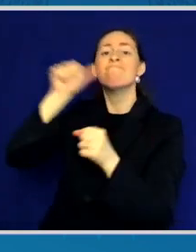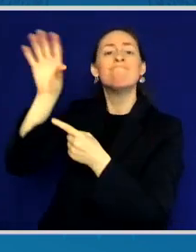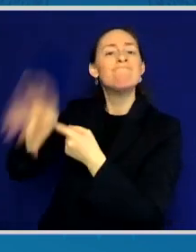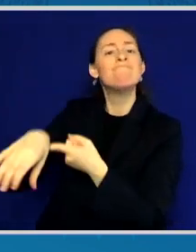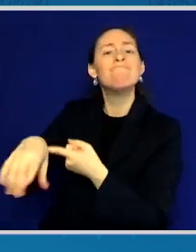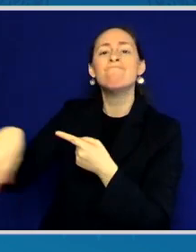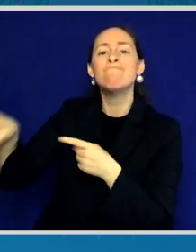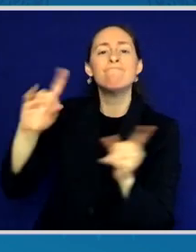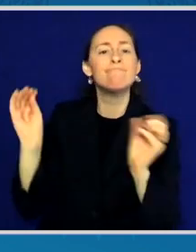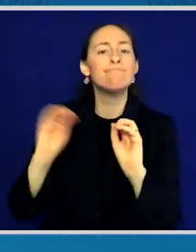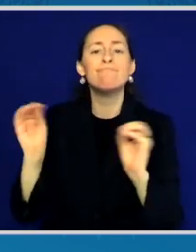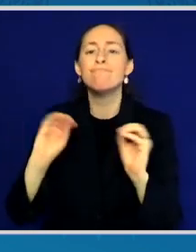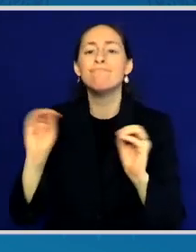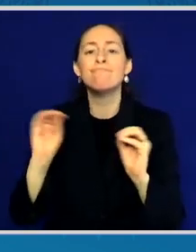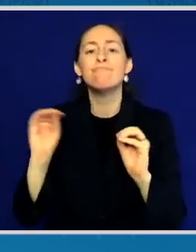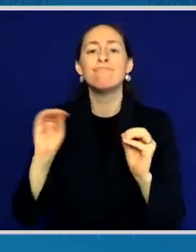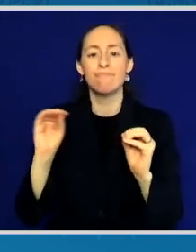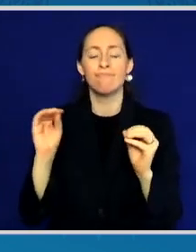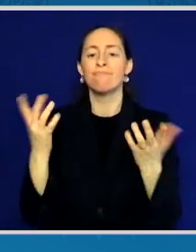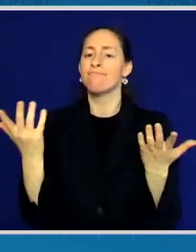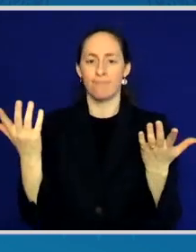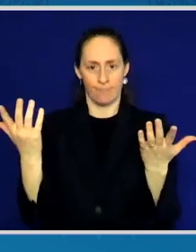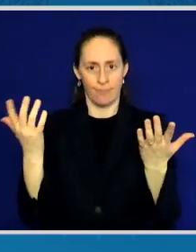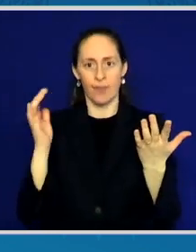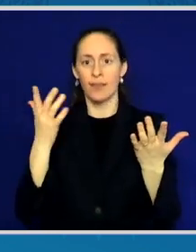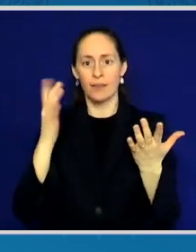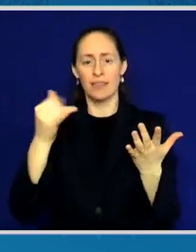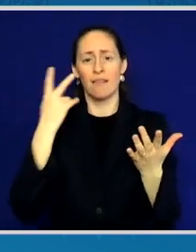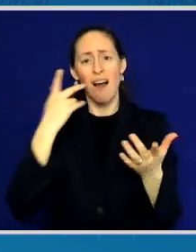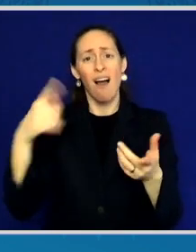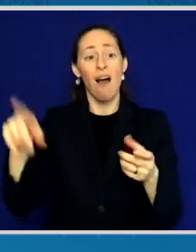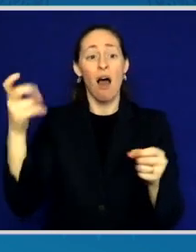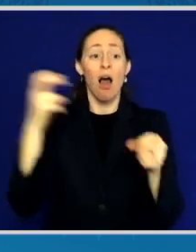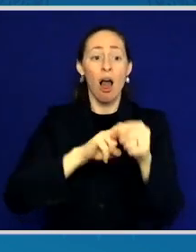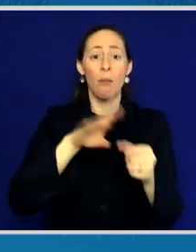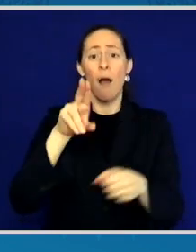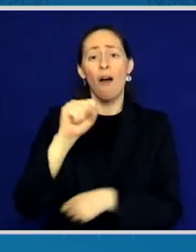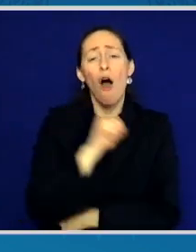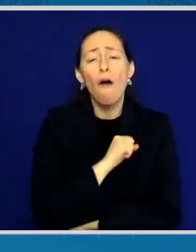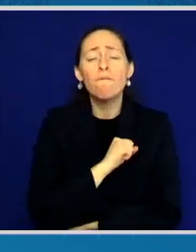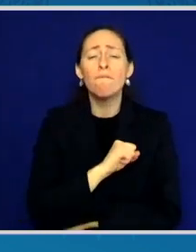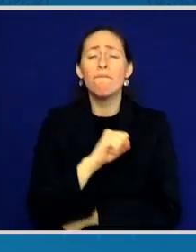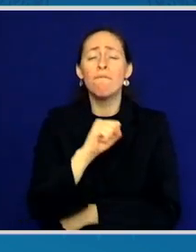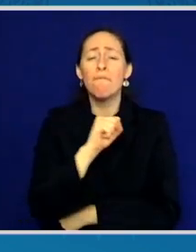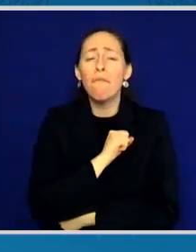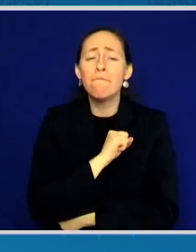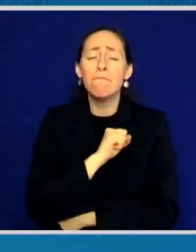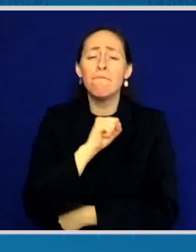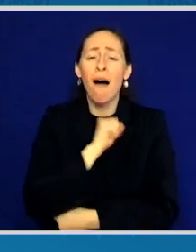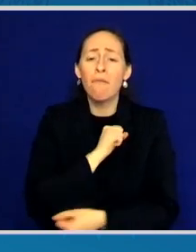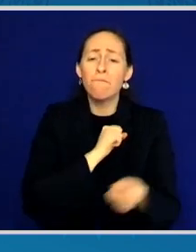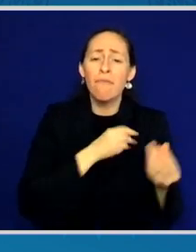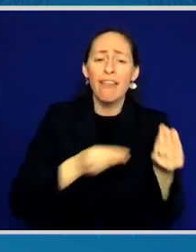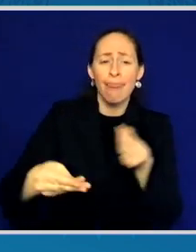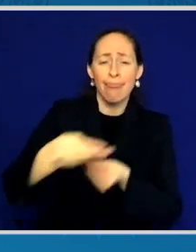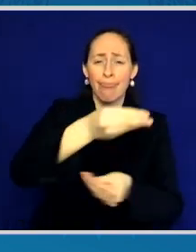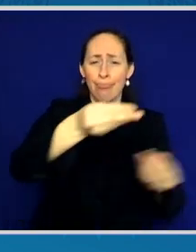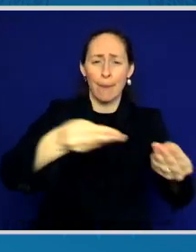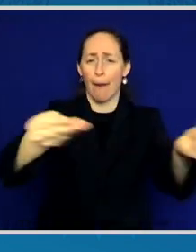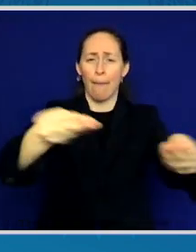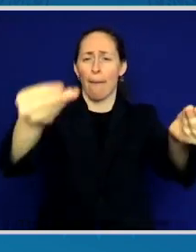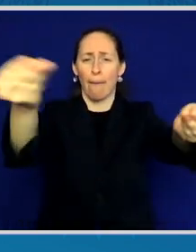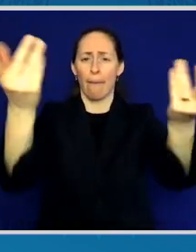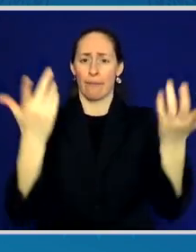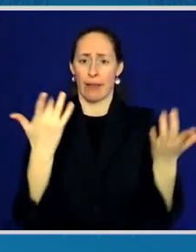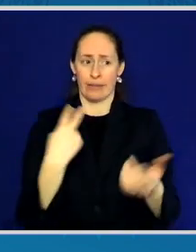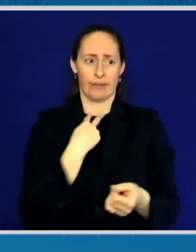with that issue because people get on the buses coughing. And then in the circulation of the buses, there's nowhere to go. It's a bus. Mm-hmm.